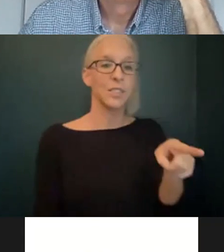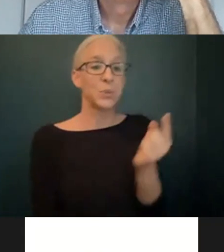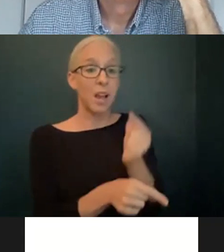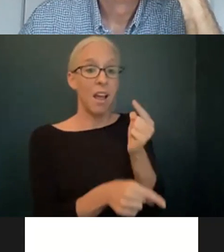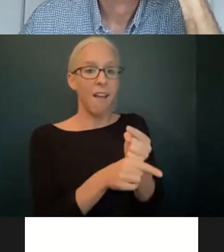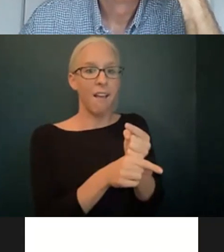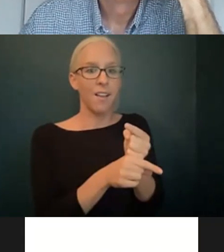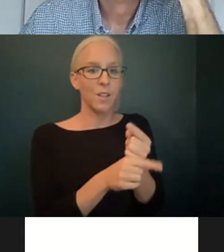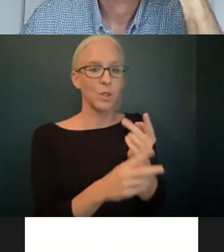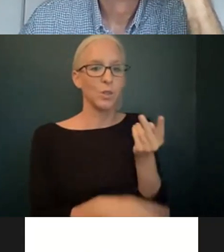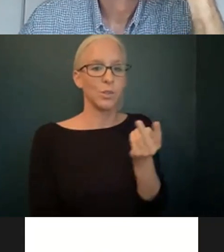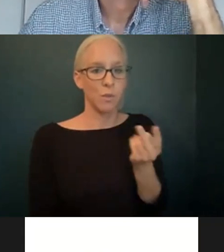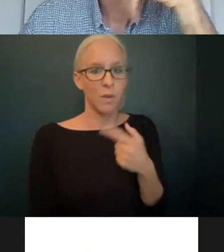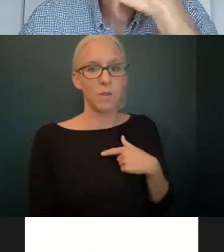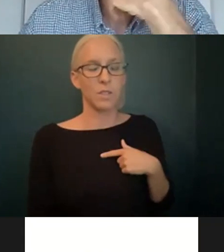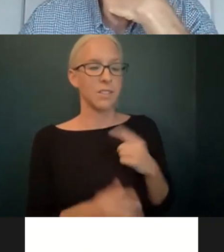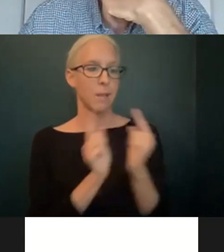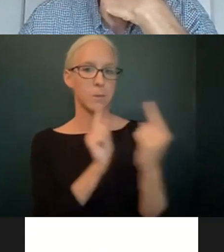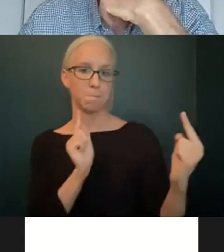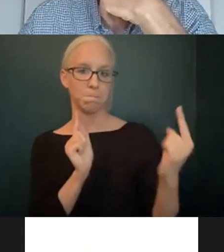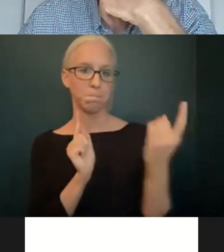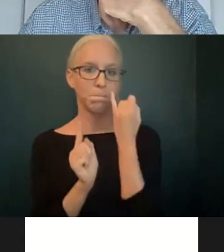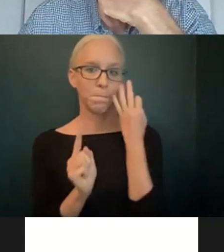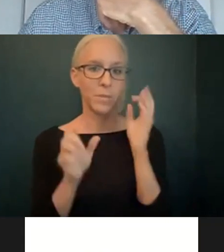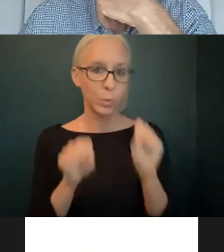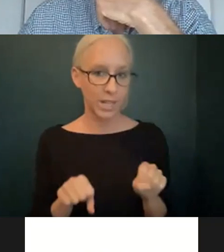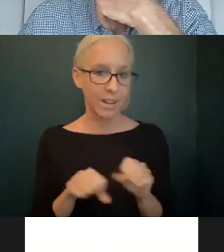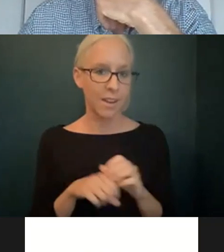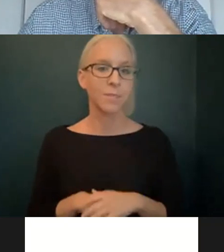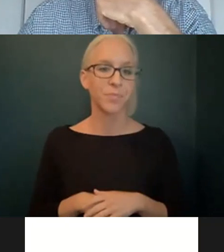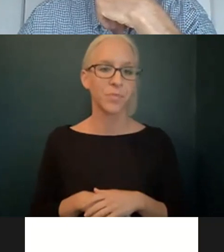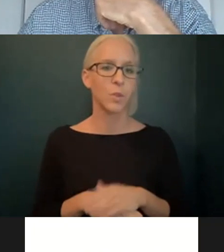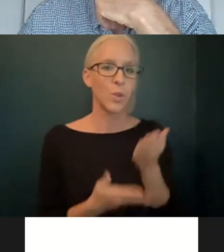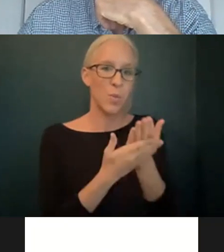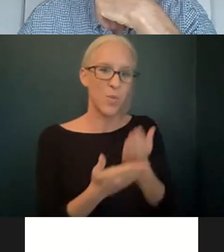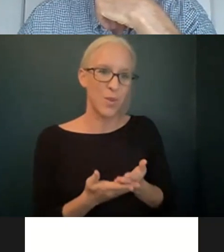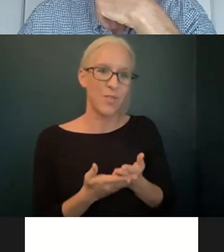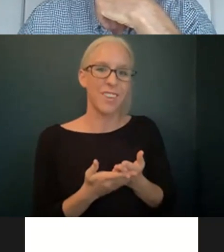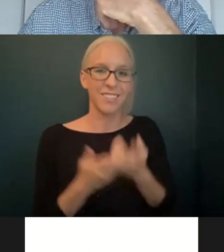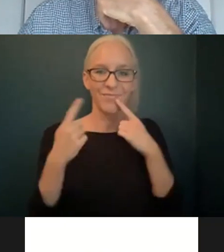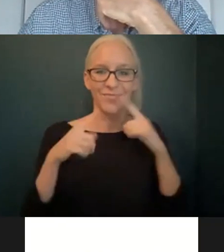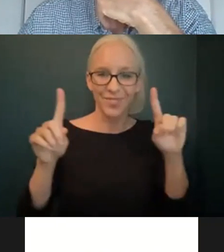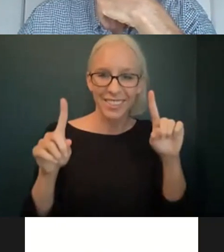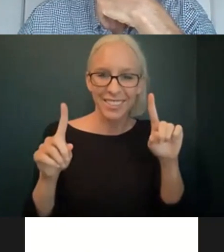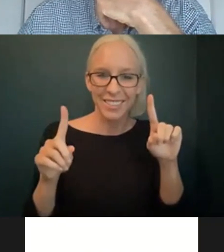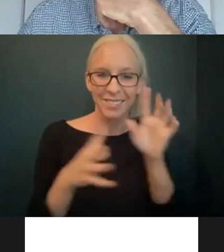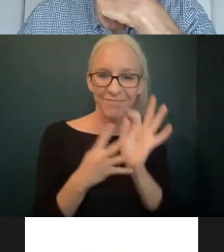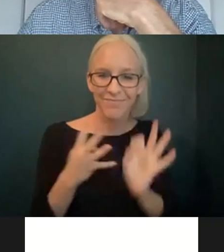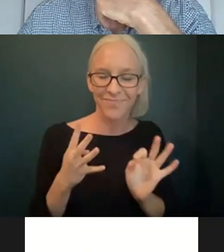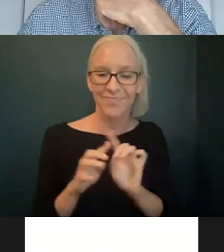and obviously social distancing. If you have things like that, those are those are the proven methods, right? That's what we really push.